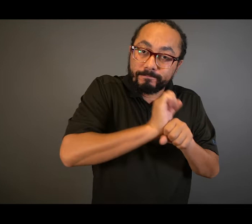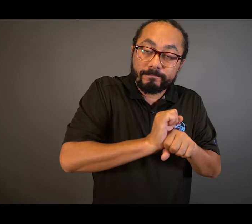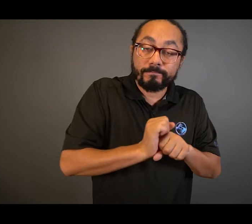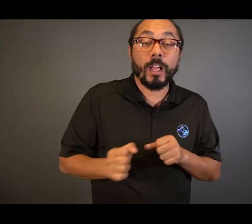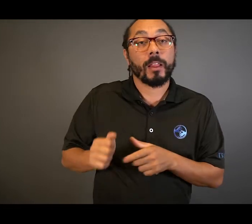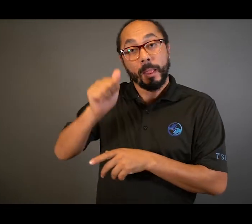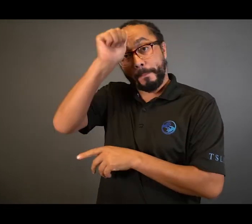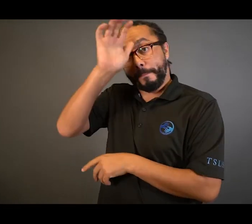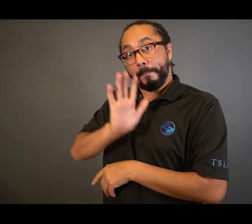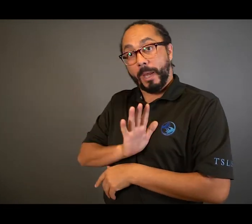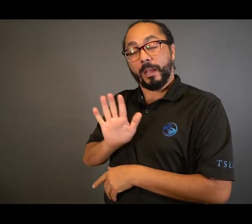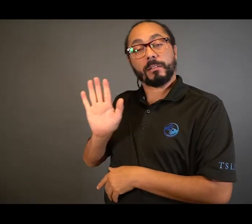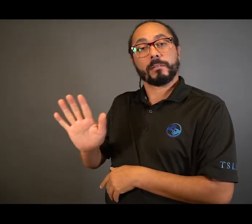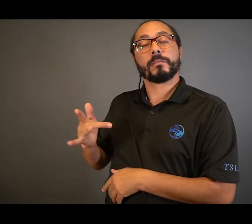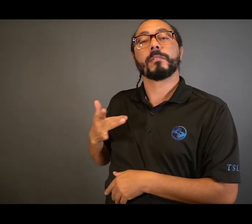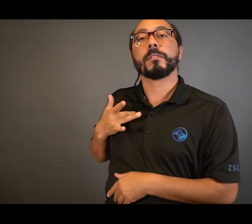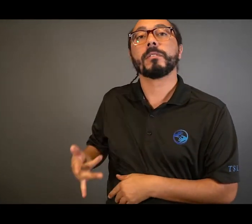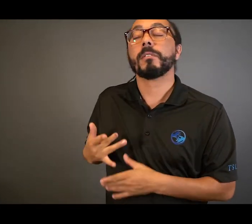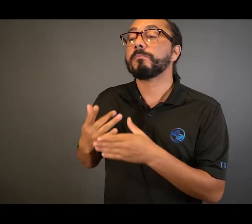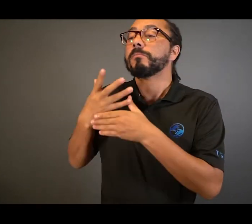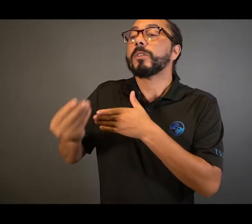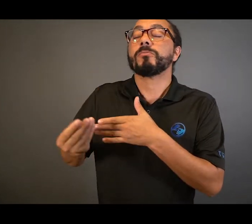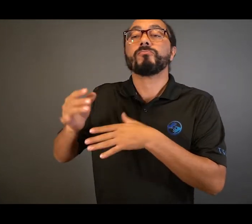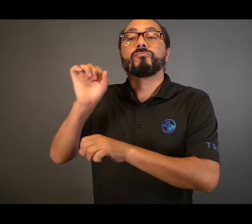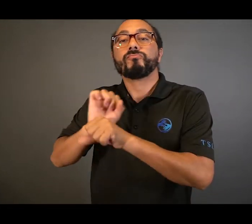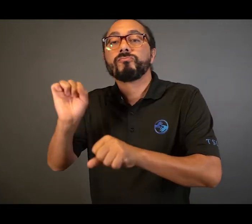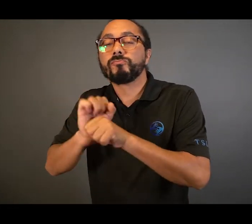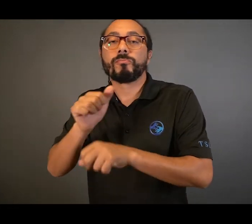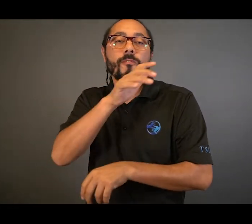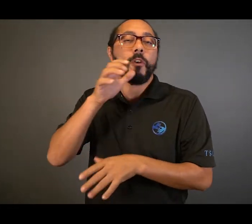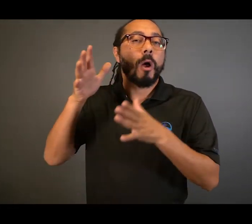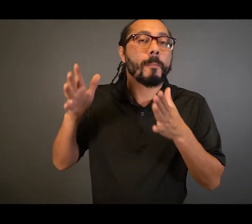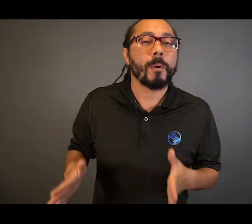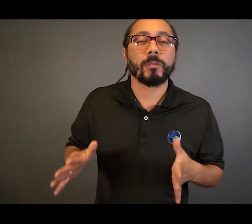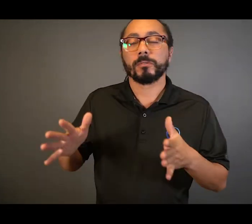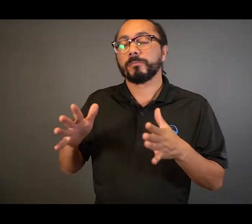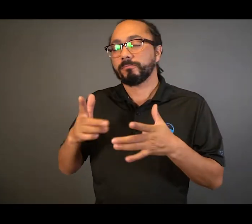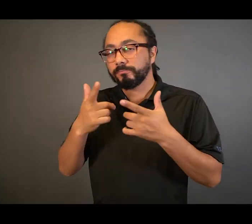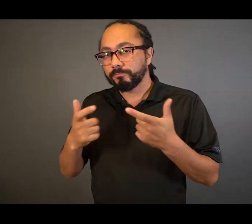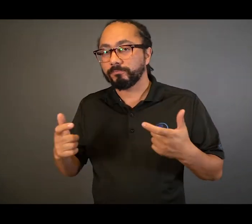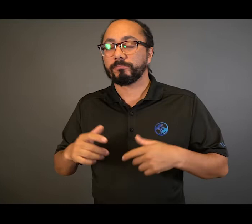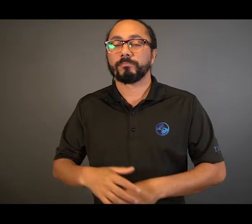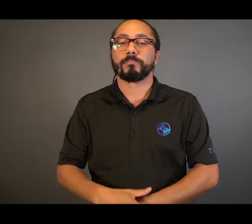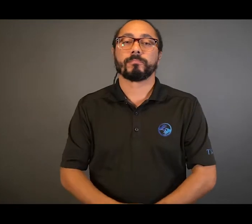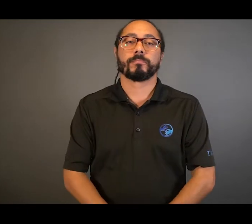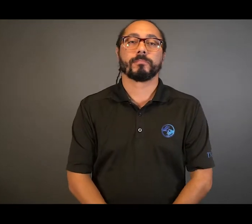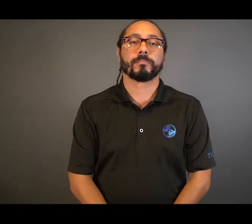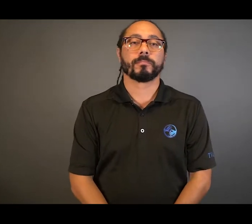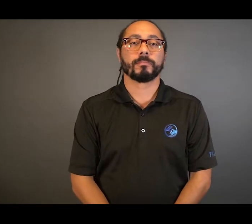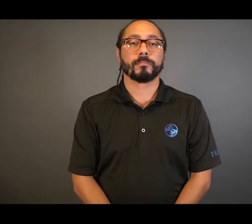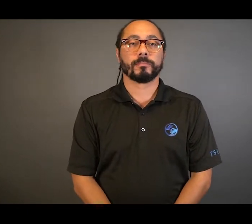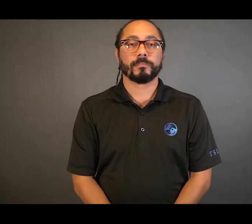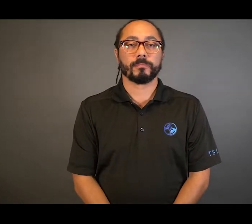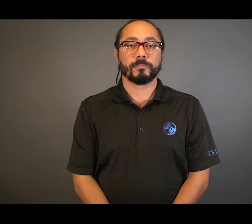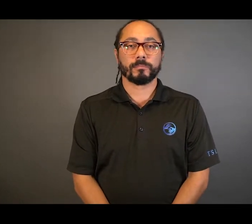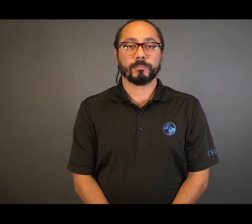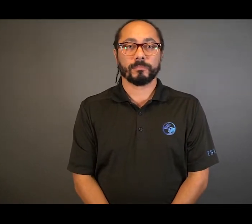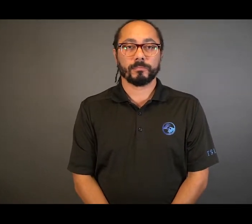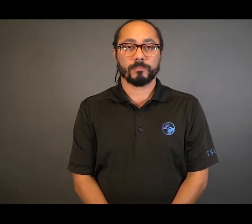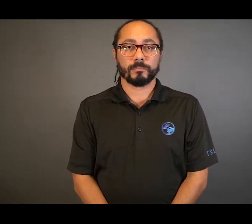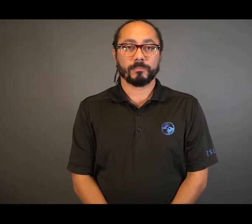labor, while the innkeepers themselves were often artisanal laborers or farmers. Leaves hang off a